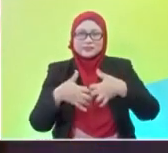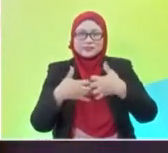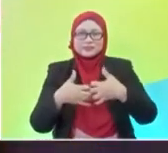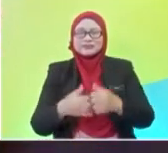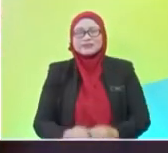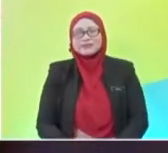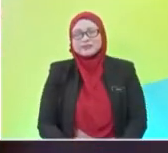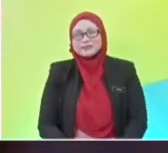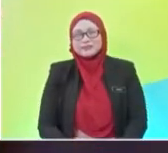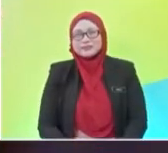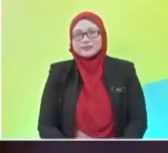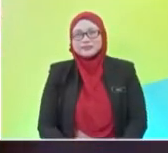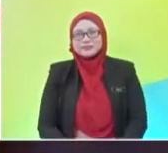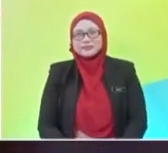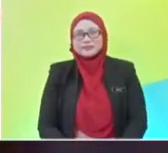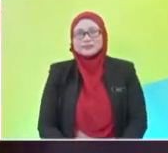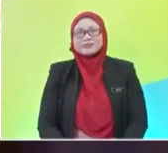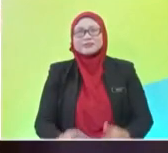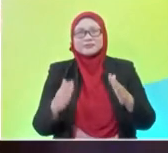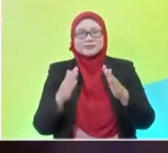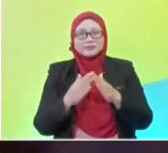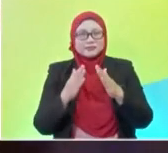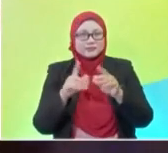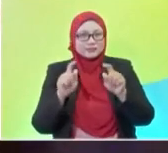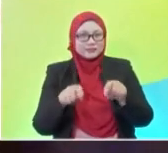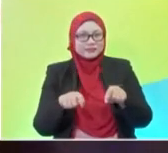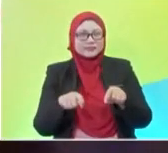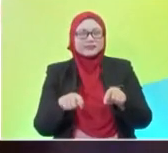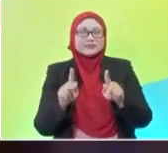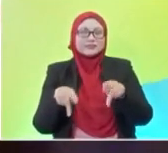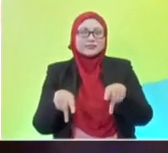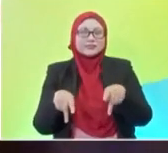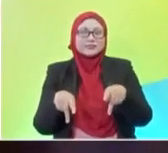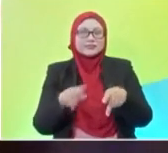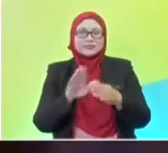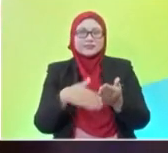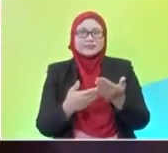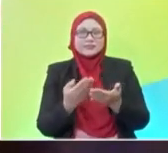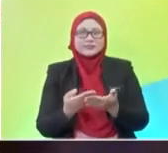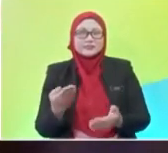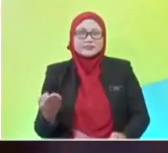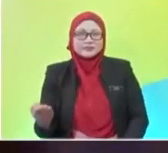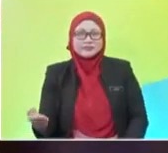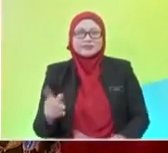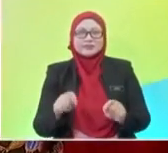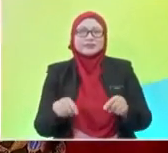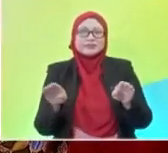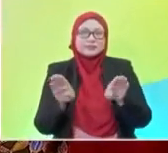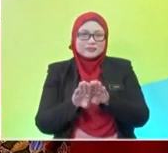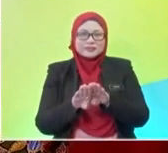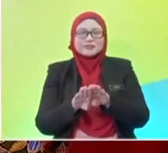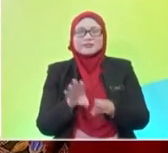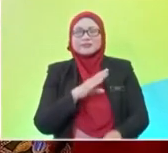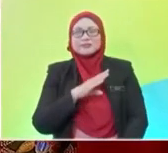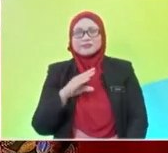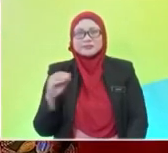Okay, sure. Because got you're it. Going to leave the house, so you have to make sure all the thing is being off already. Yeah. And then you have to stay